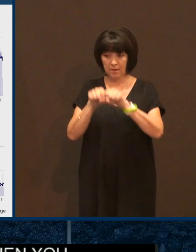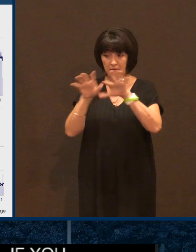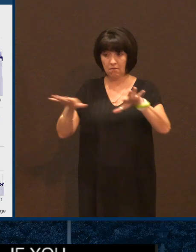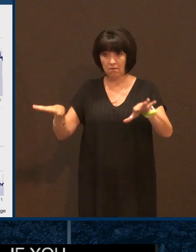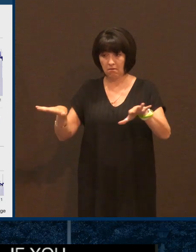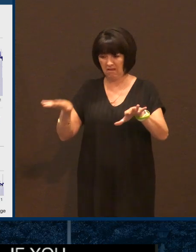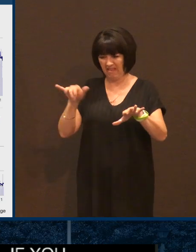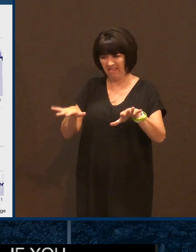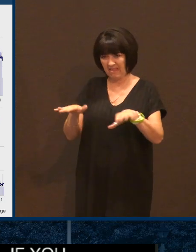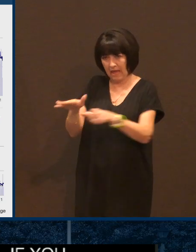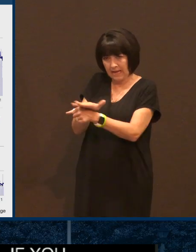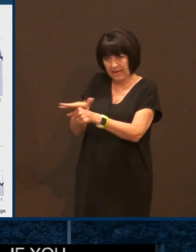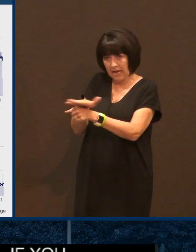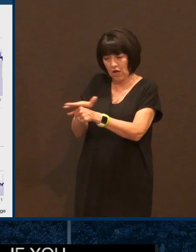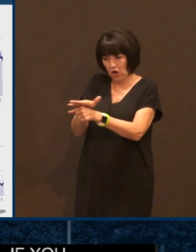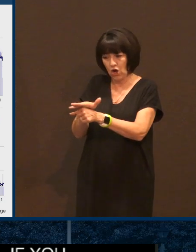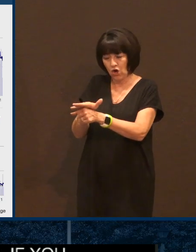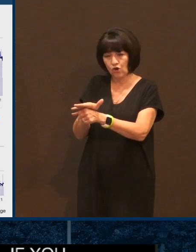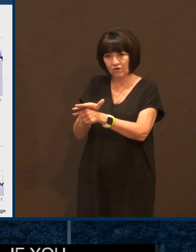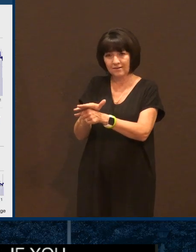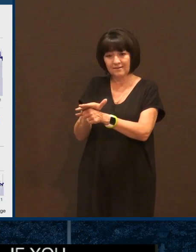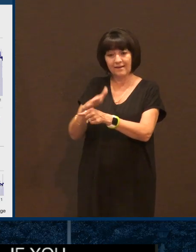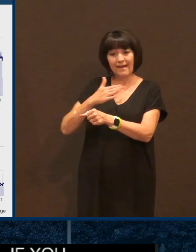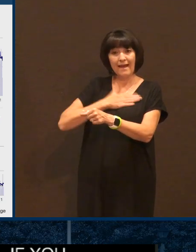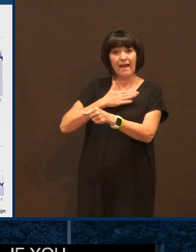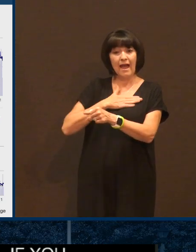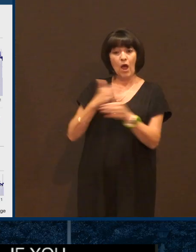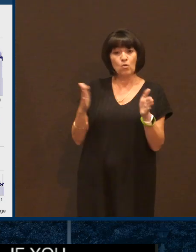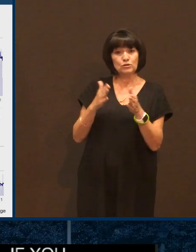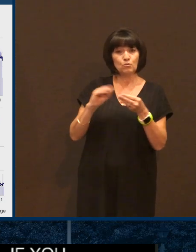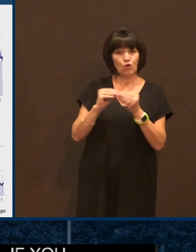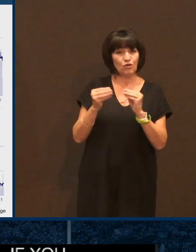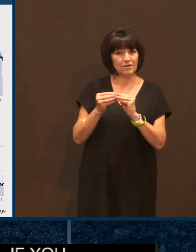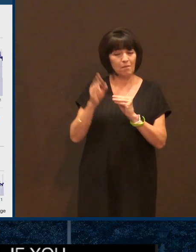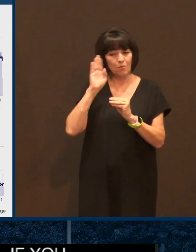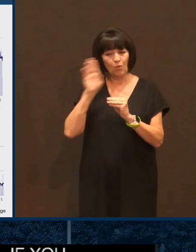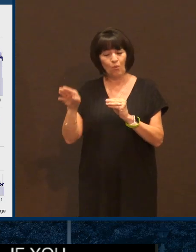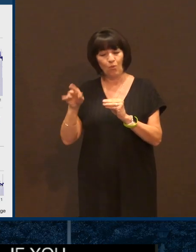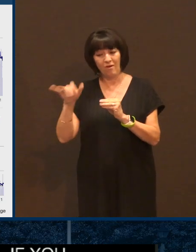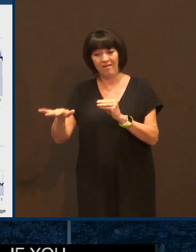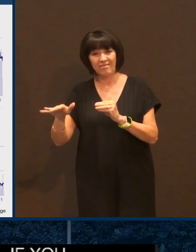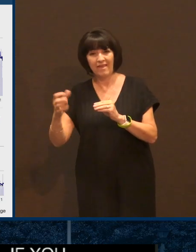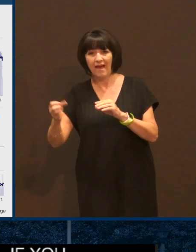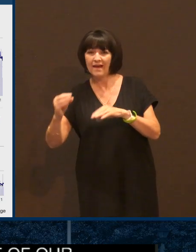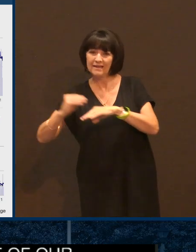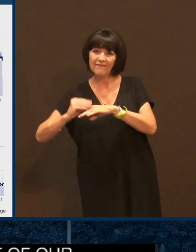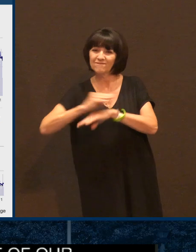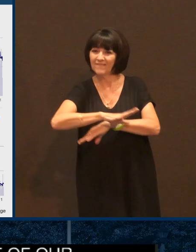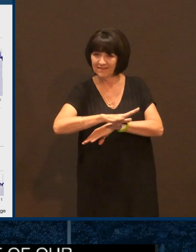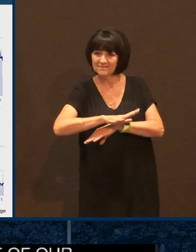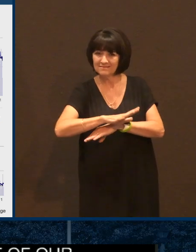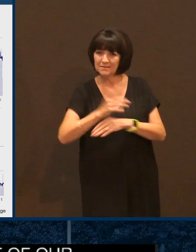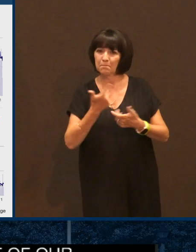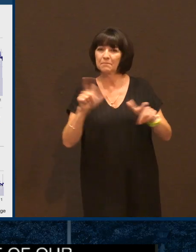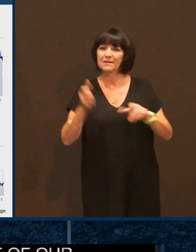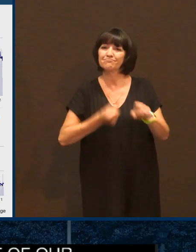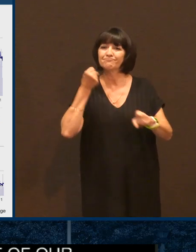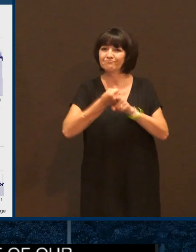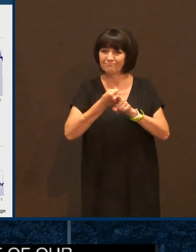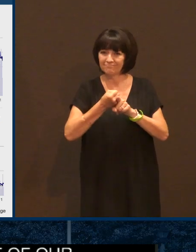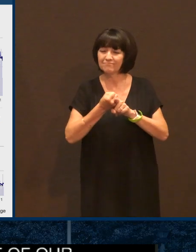geographic area, because of our smaller numbers, it's going to have a bigger impact. And so as we're testing into these